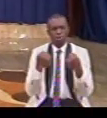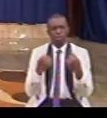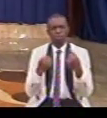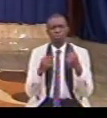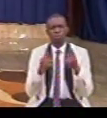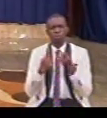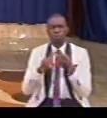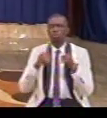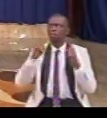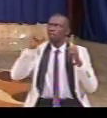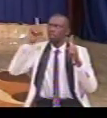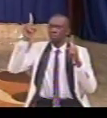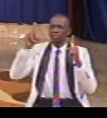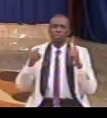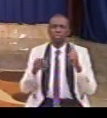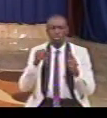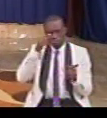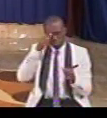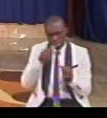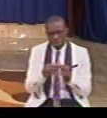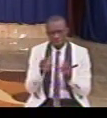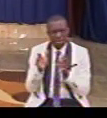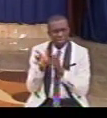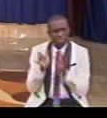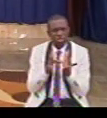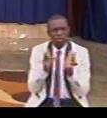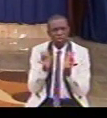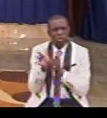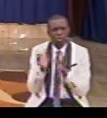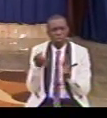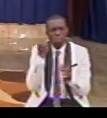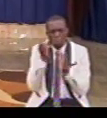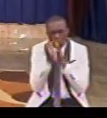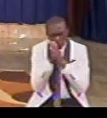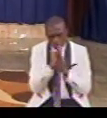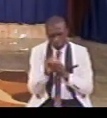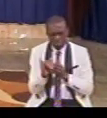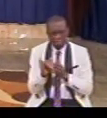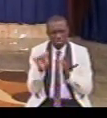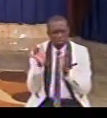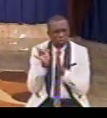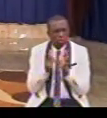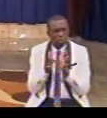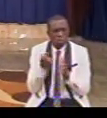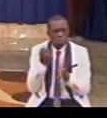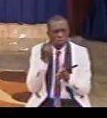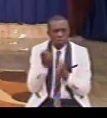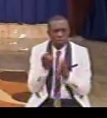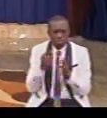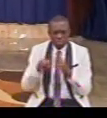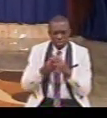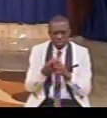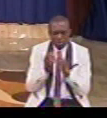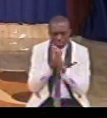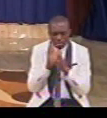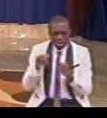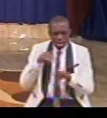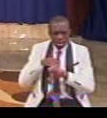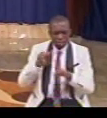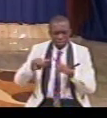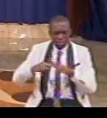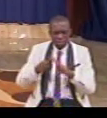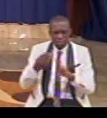we remember that Jesus Christ was praying he started the prayer at the beginning of the chapter of chapter 17